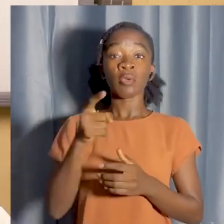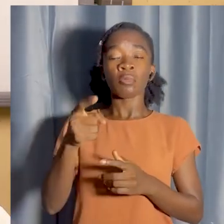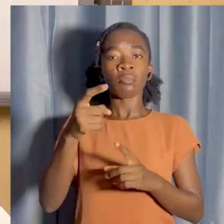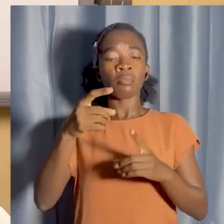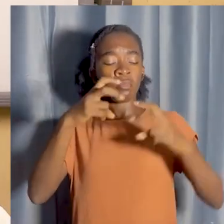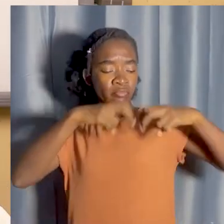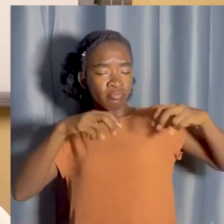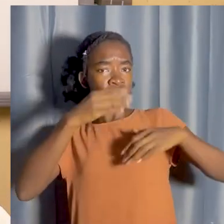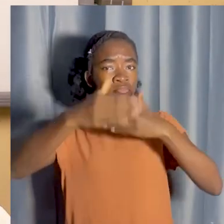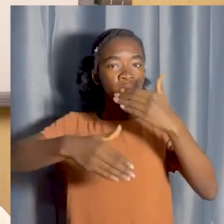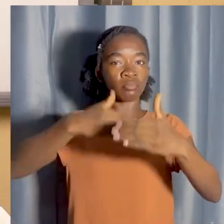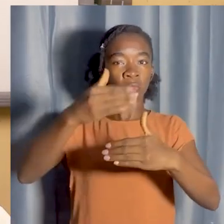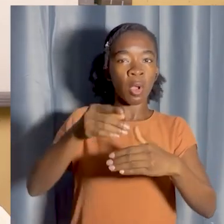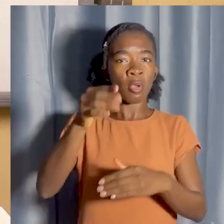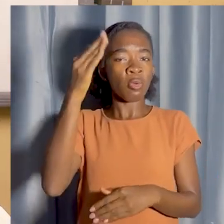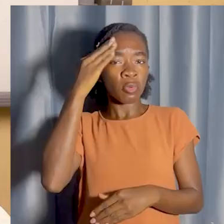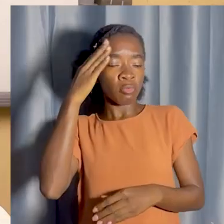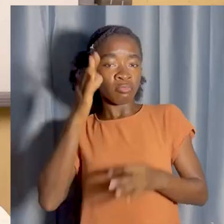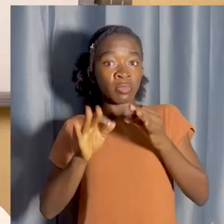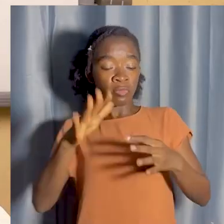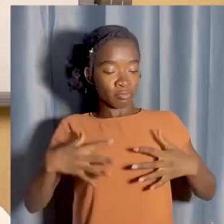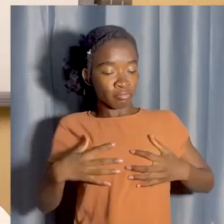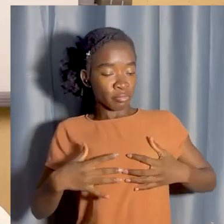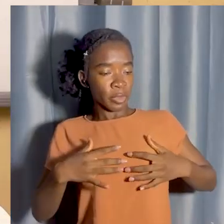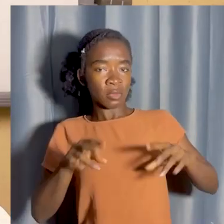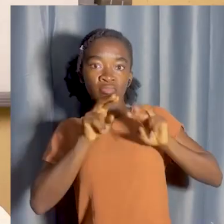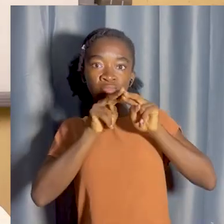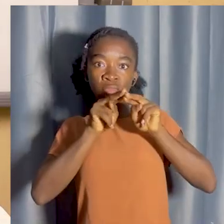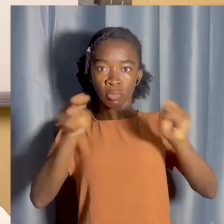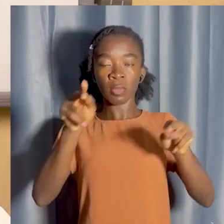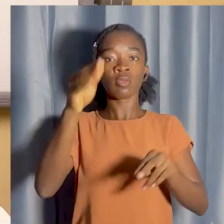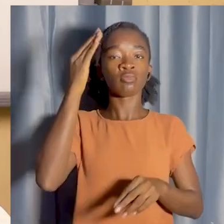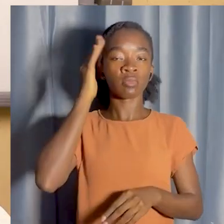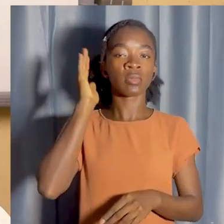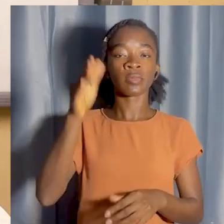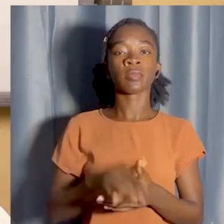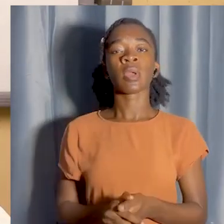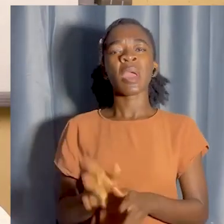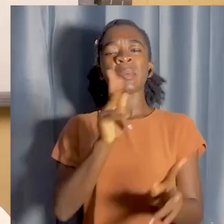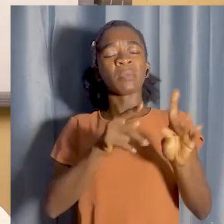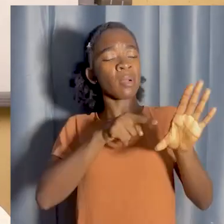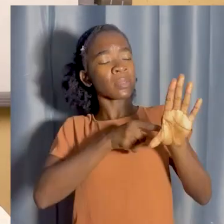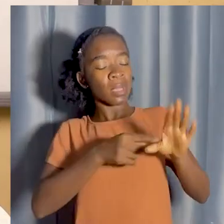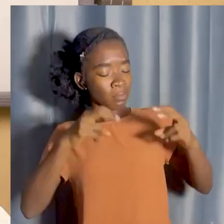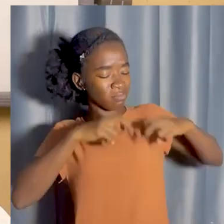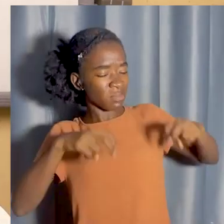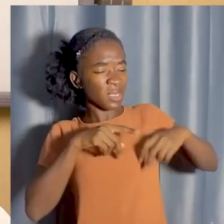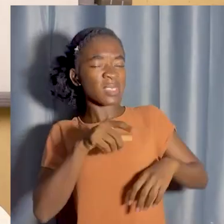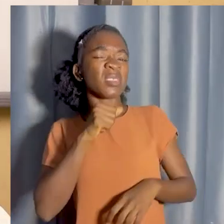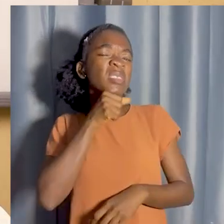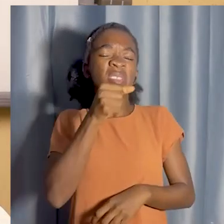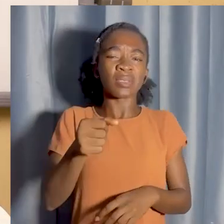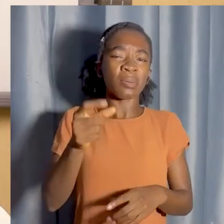familiar with what your normal breast looks like and feels like. At times when people are starting, they feel like they are not sure what they are feeling or what they